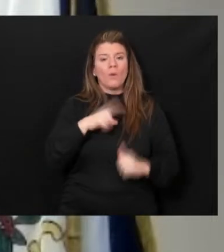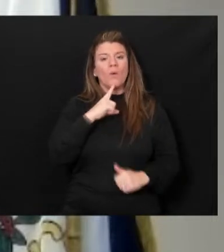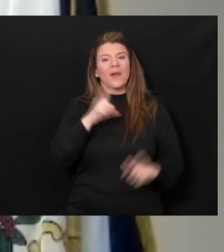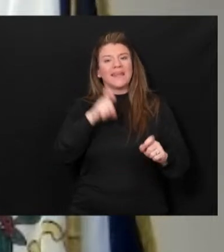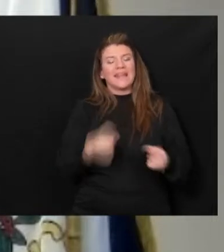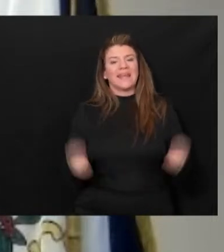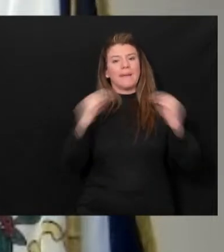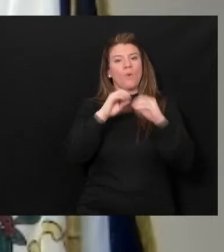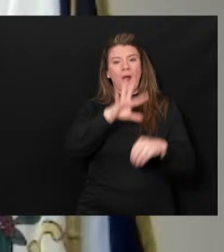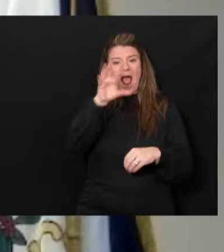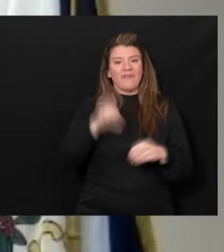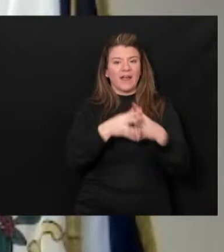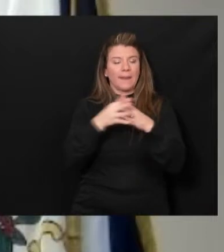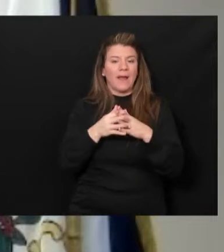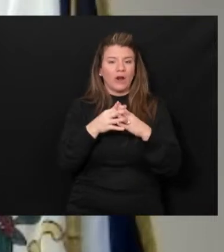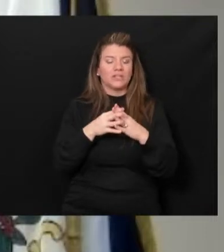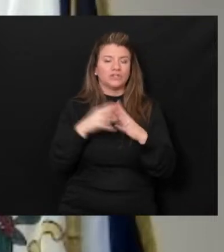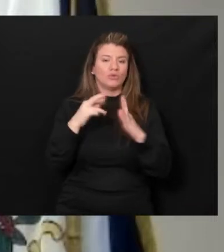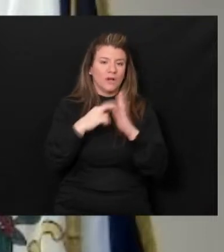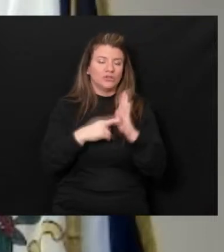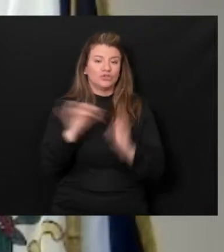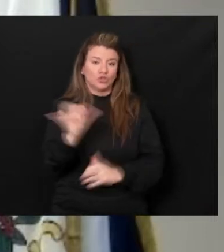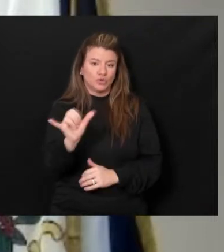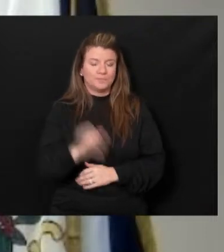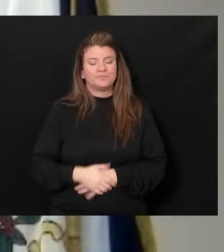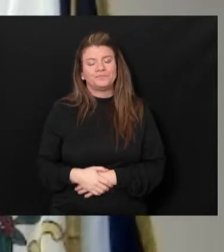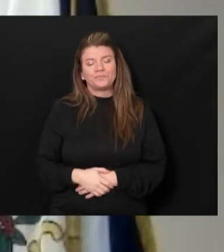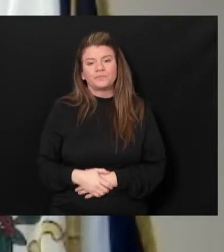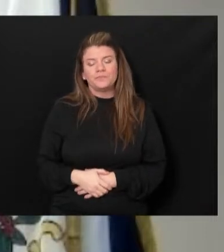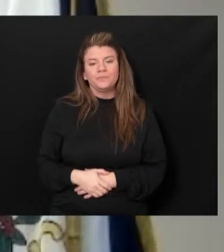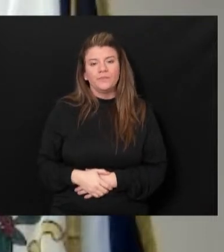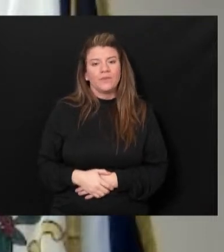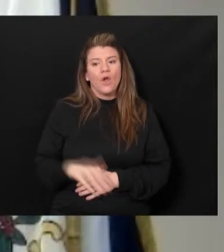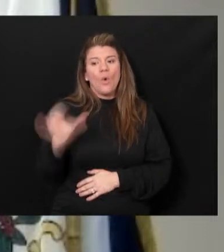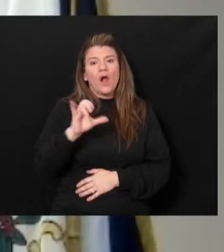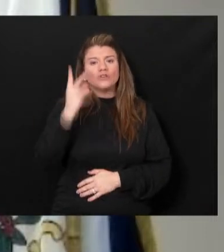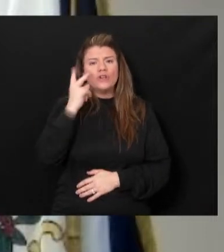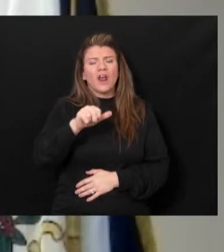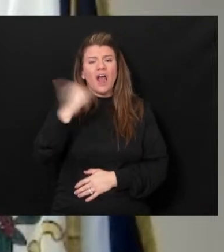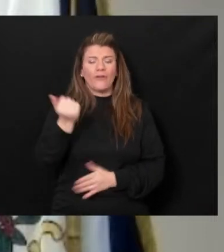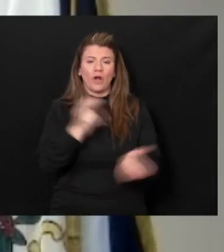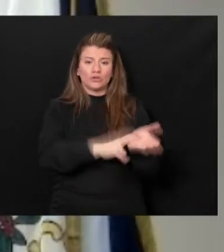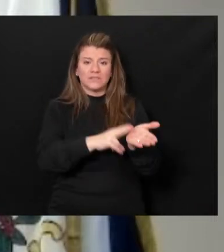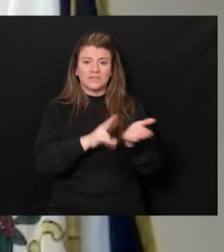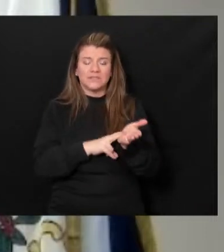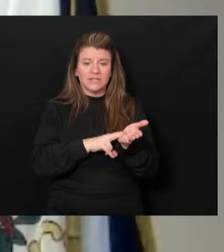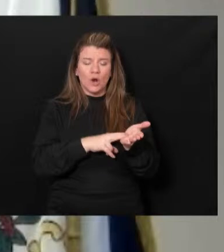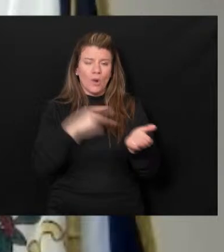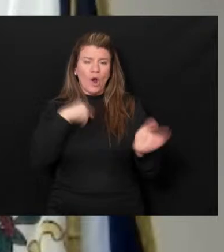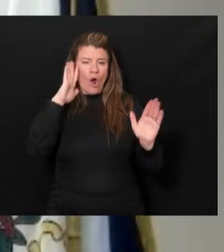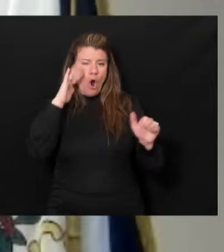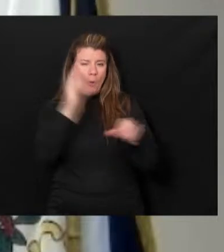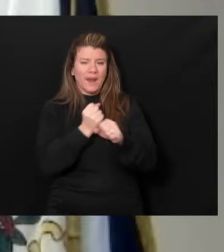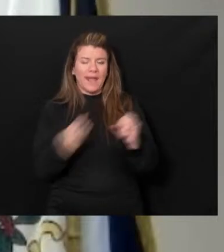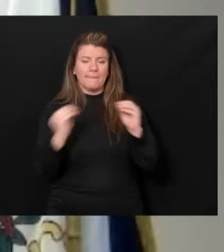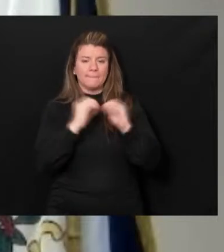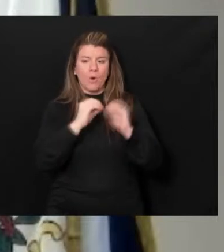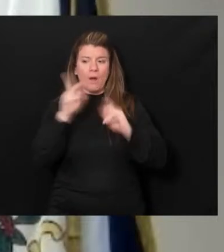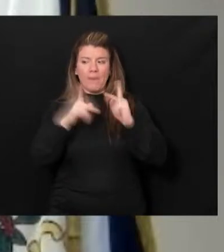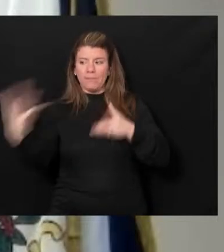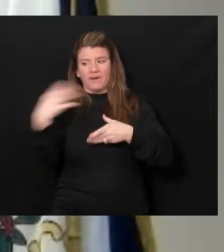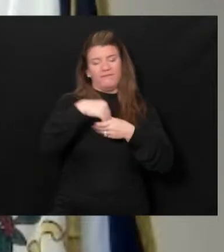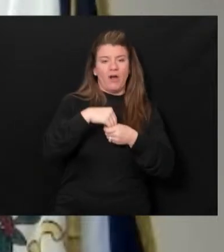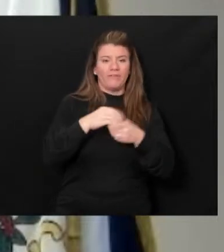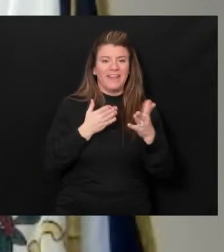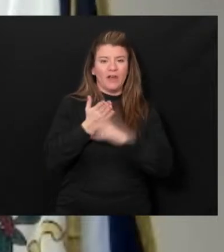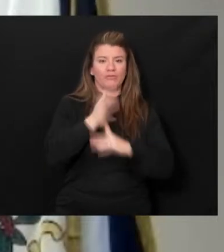more African Americans to register as well. We're also looking at other contracts. We're hoping to get other folks involved in trying to get to